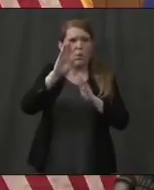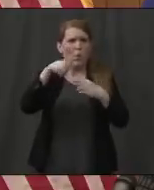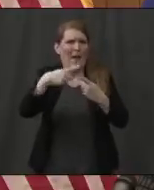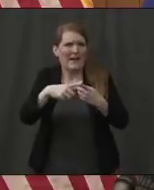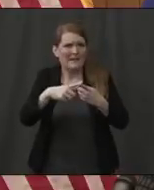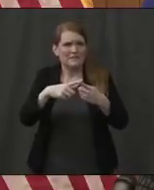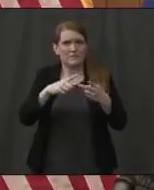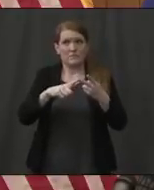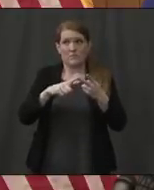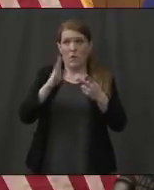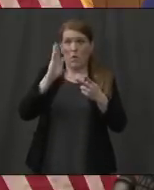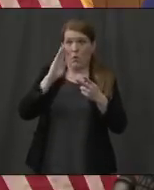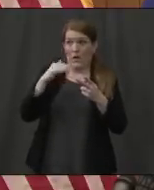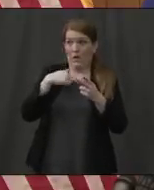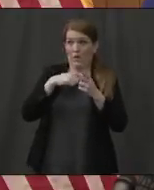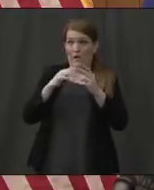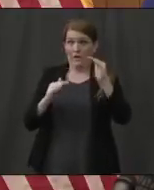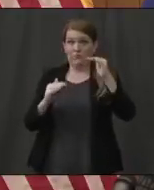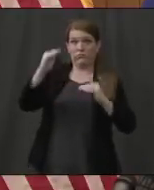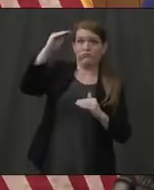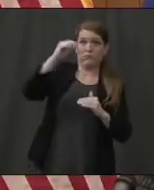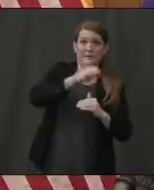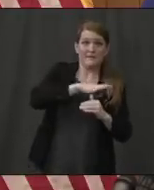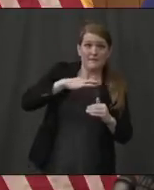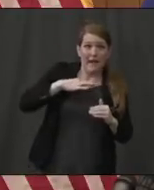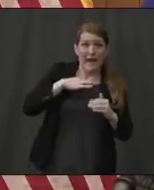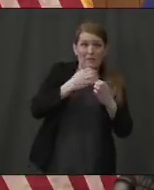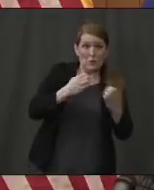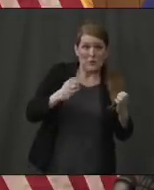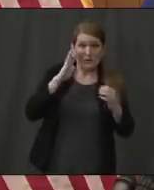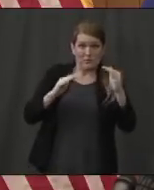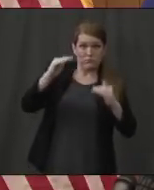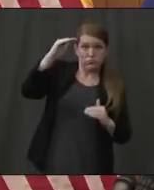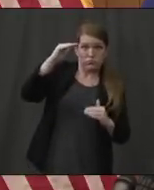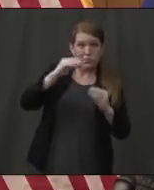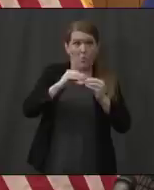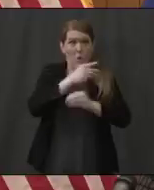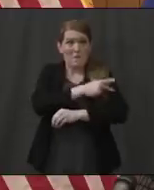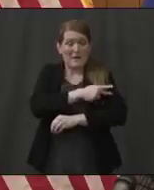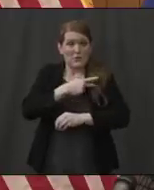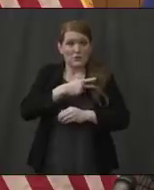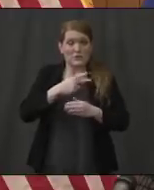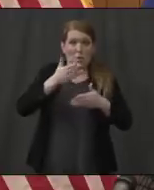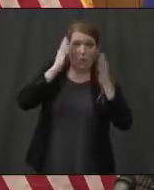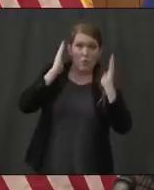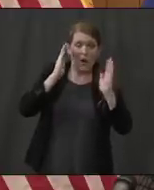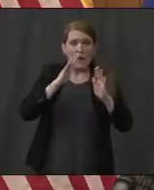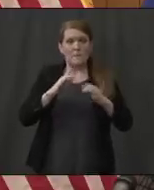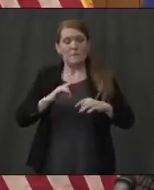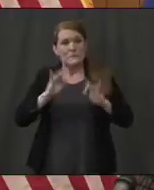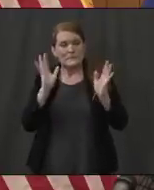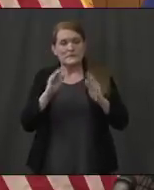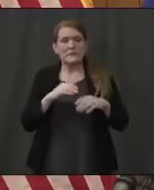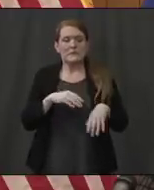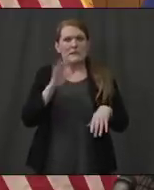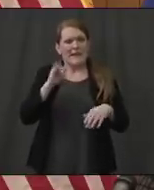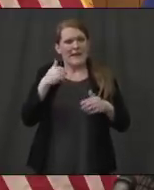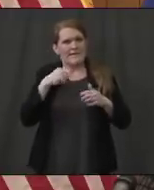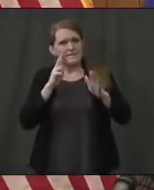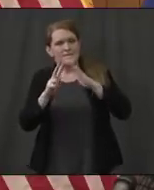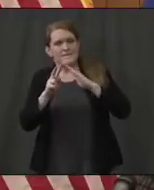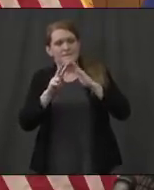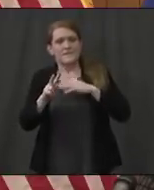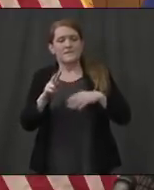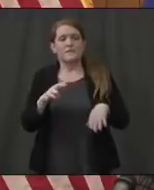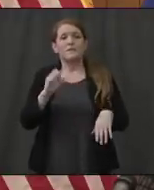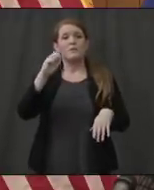hospitalization. I think what this effort, led by the governor, has done has brought us together, and not to look at surge as